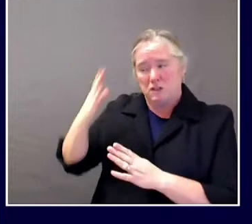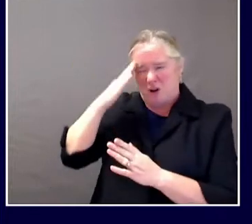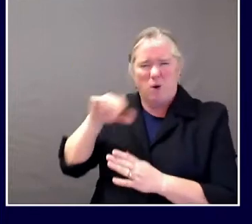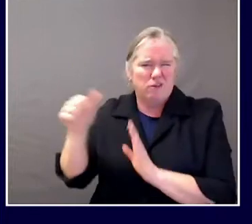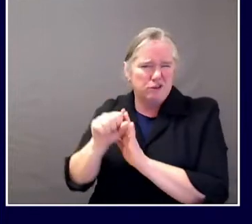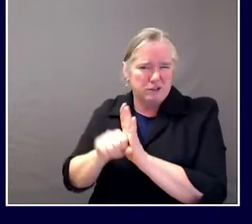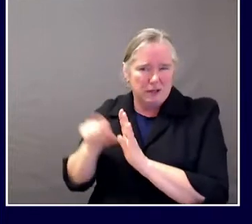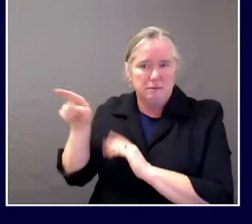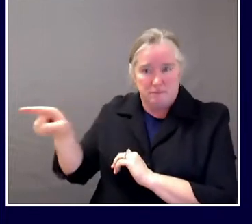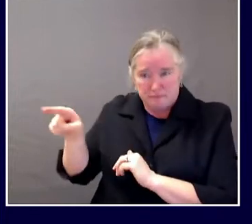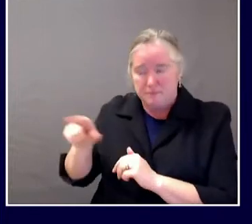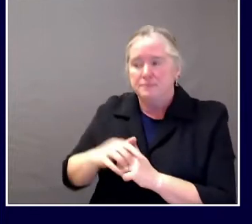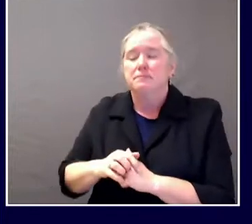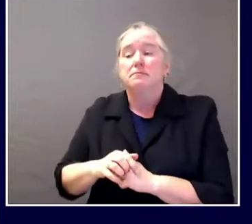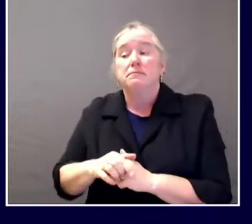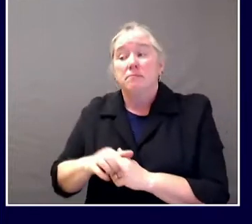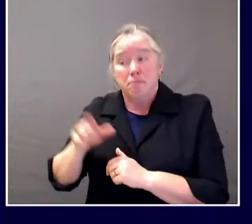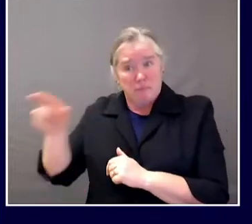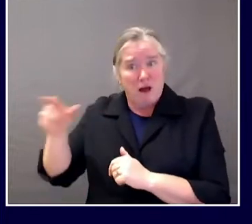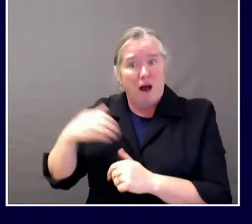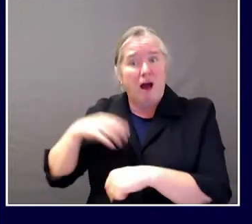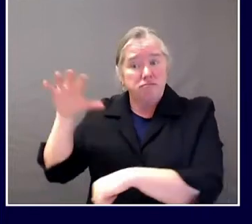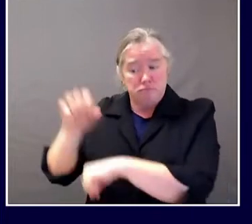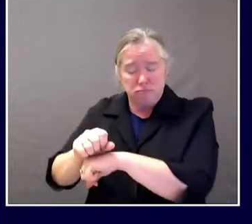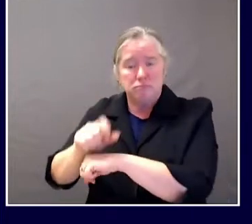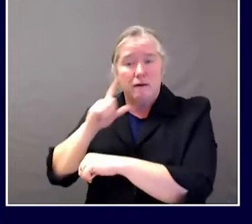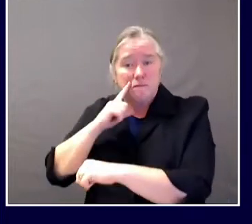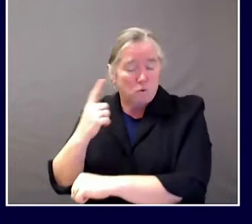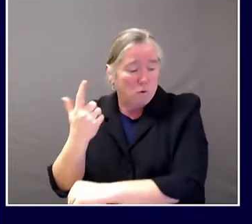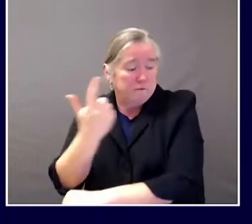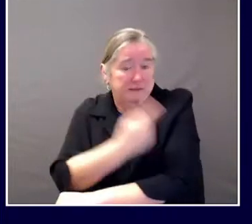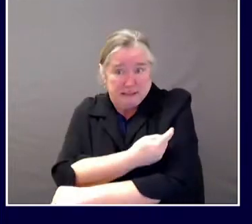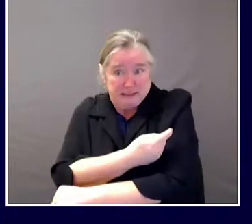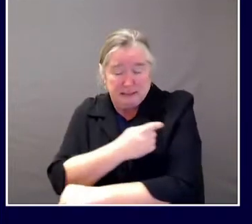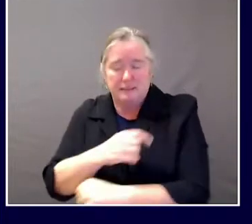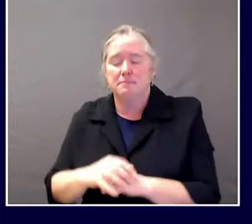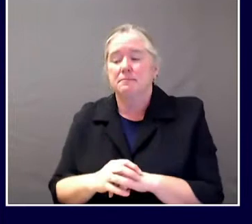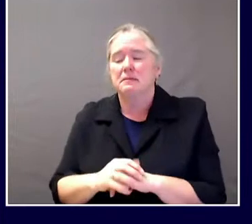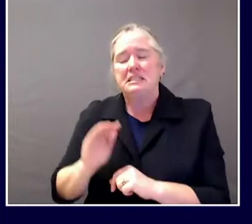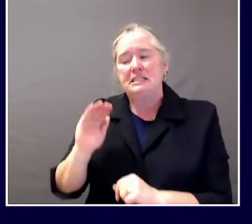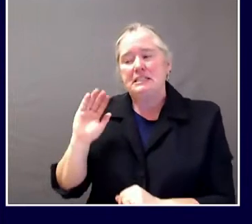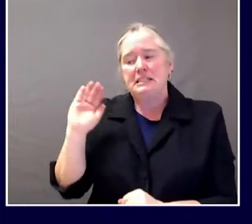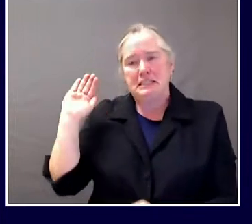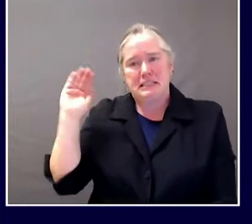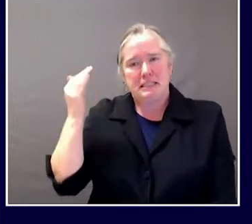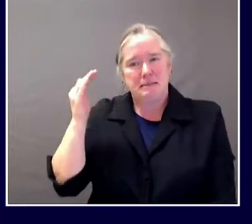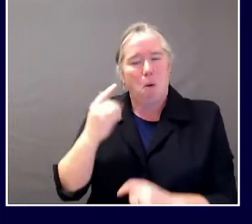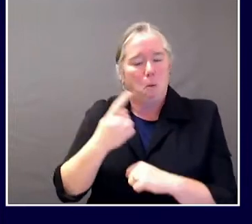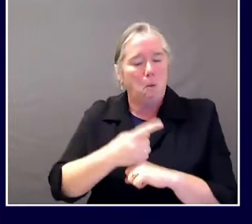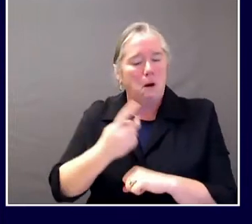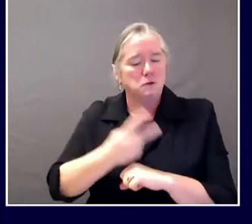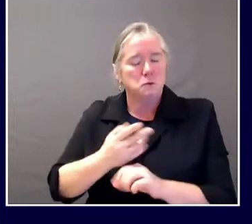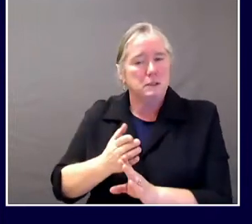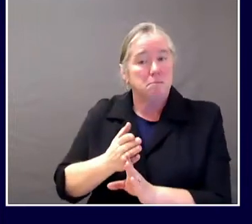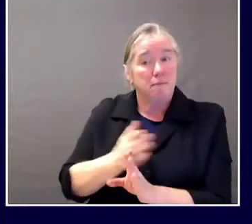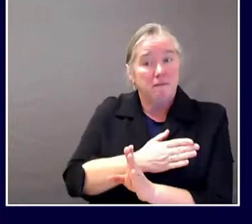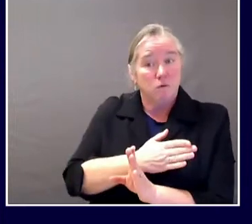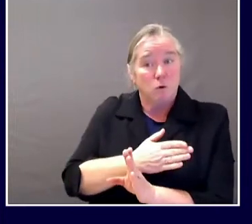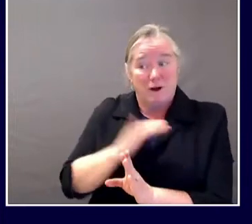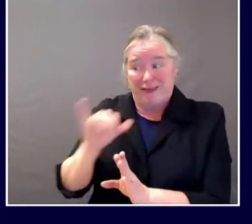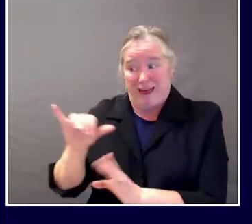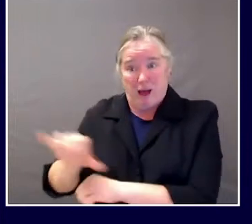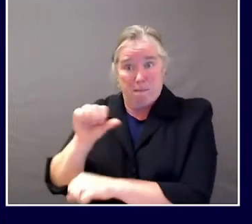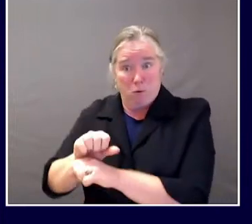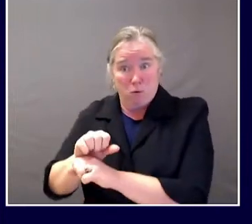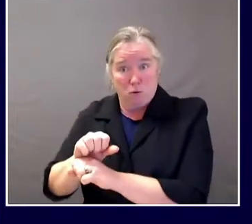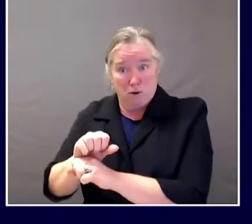was probably exposed to COVID in the day or two before they were ready to be vaccinated. Sure enough,